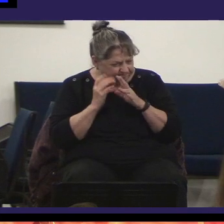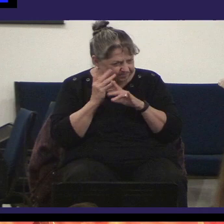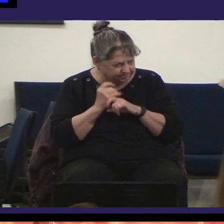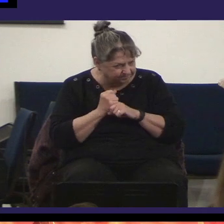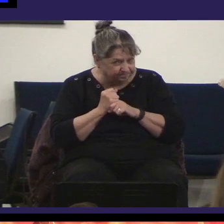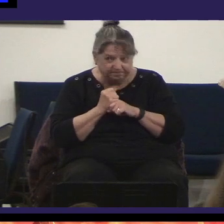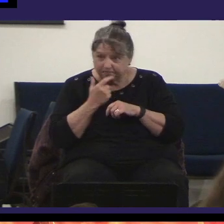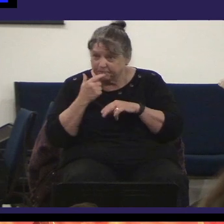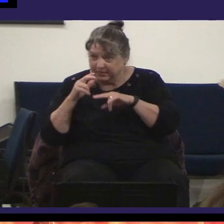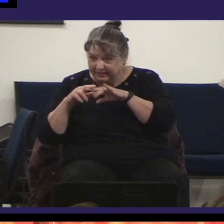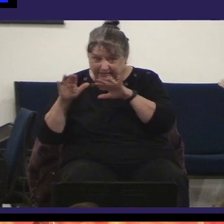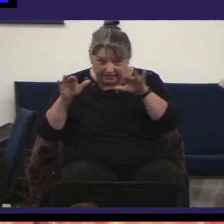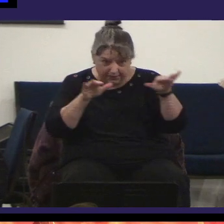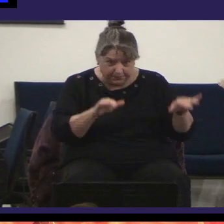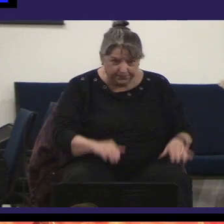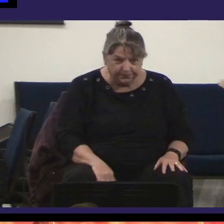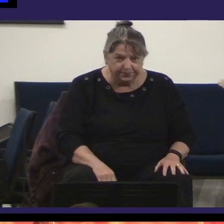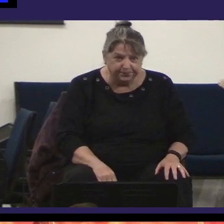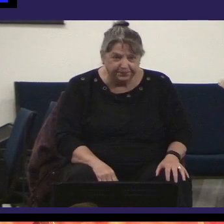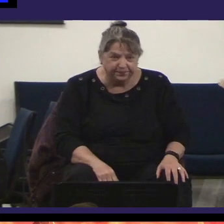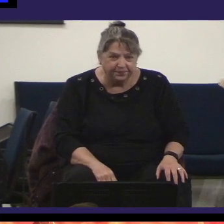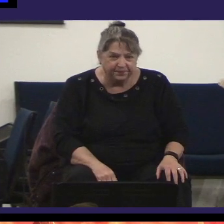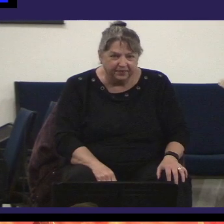Please be seated.